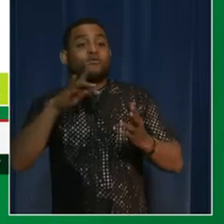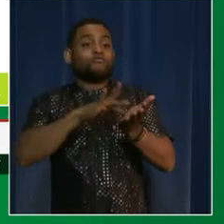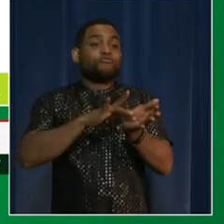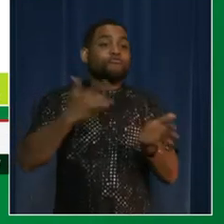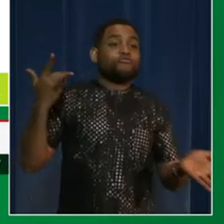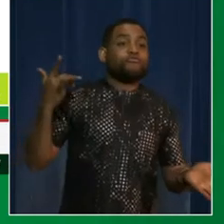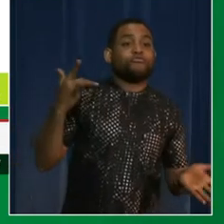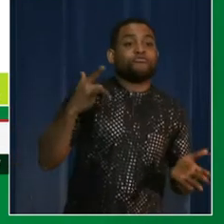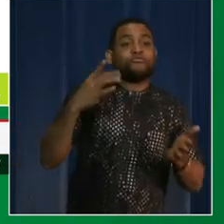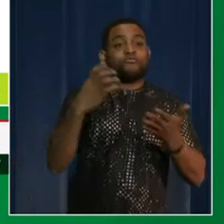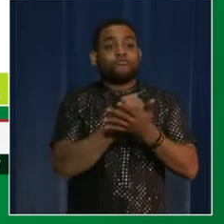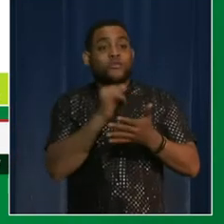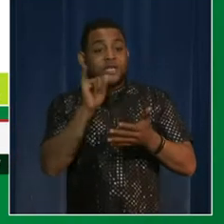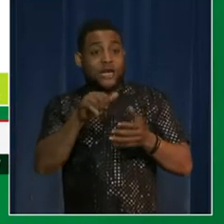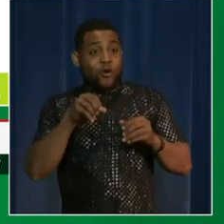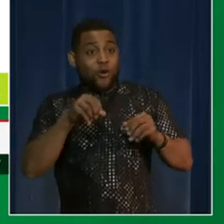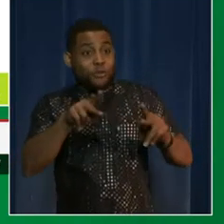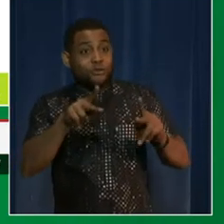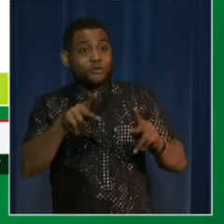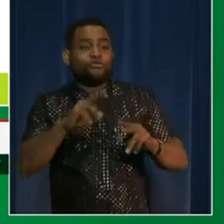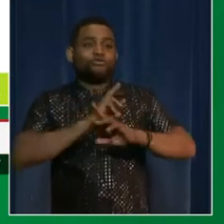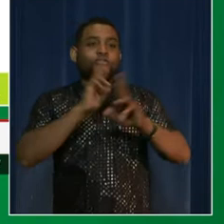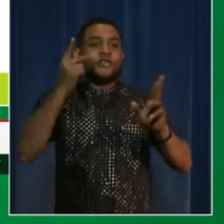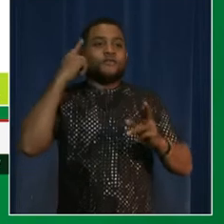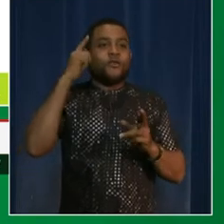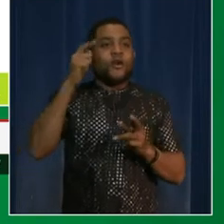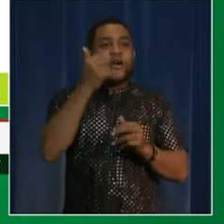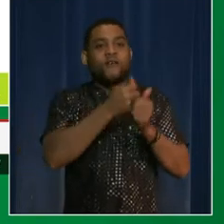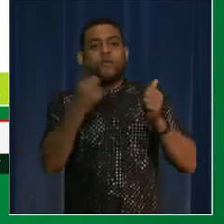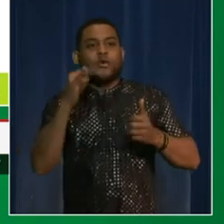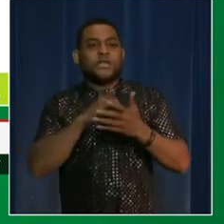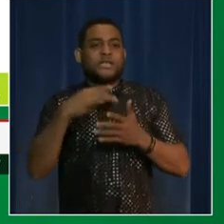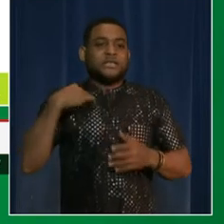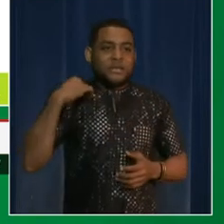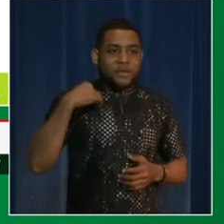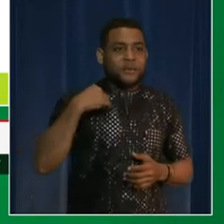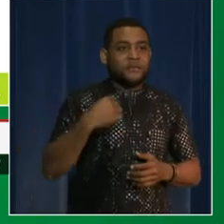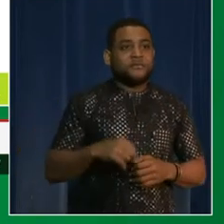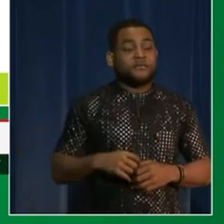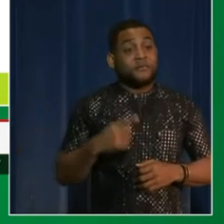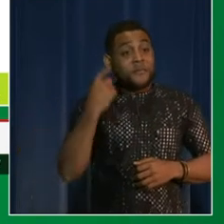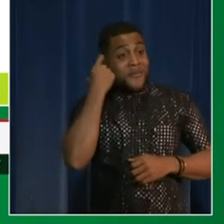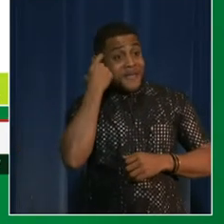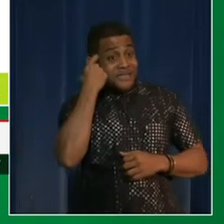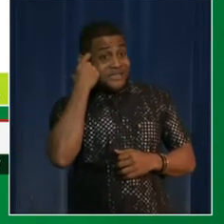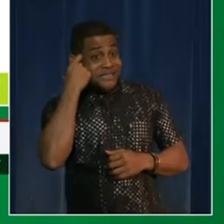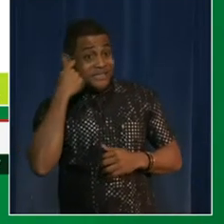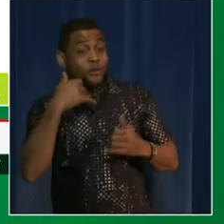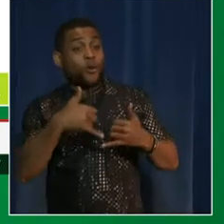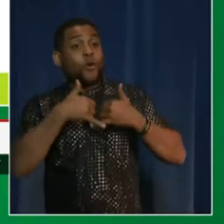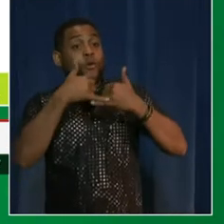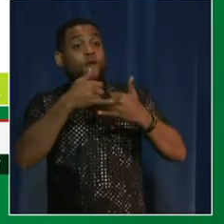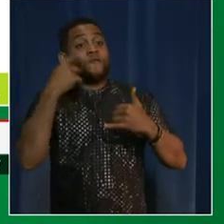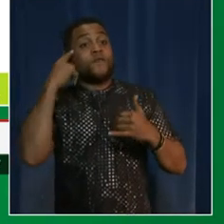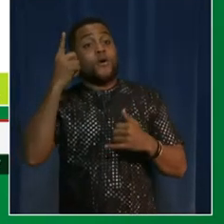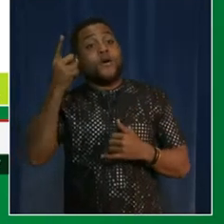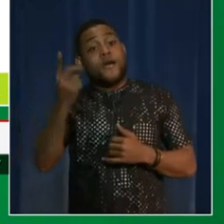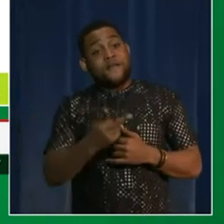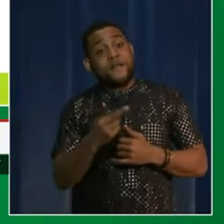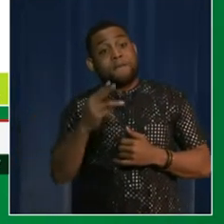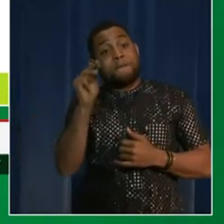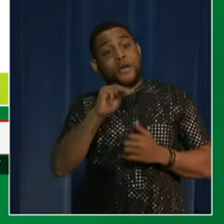out and apply. We also recently have made an award of $500,000 to 2